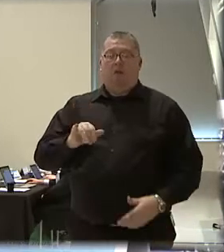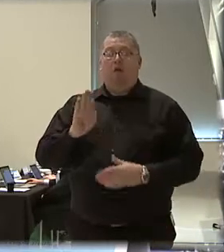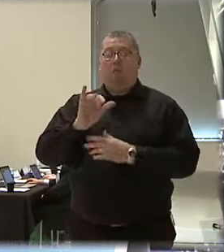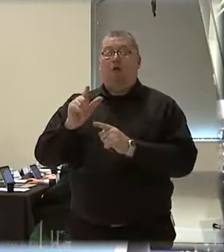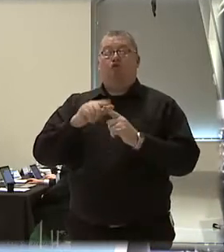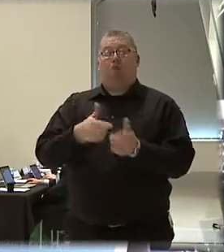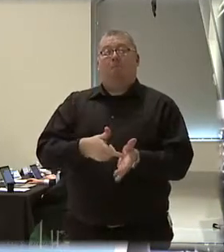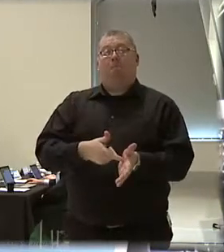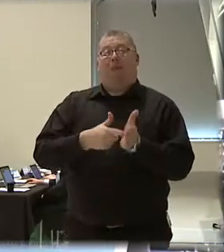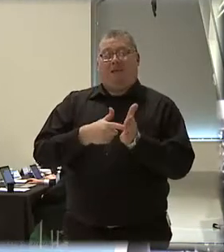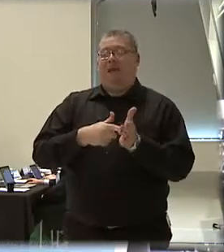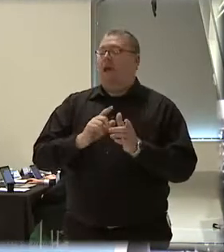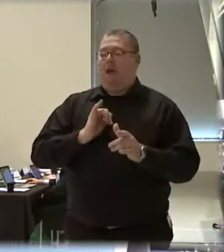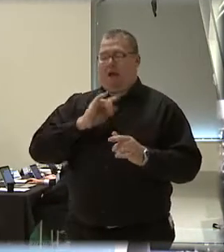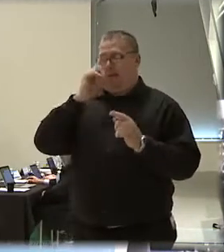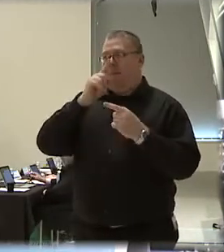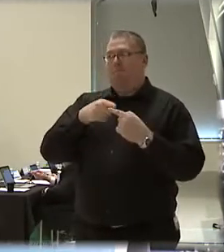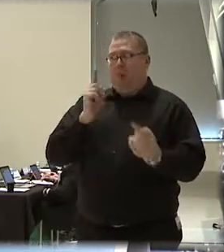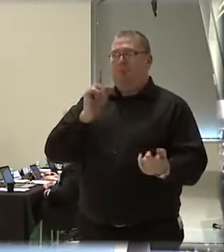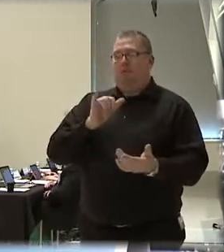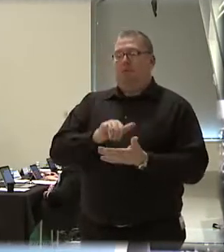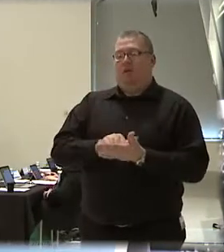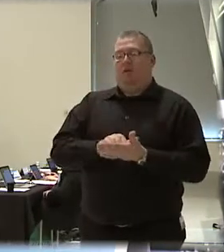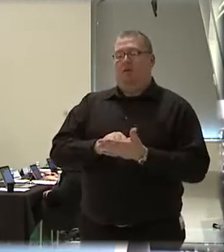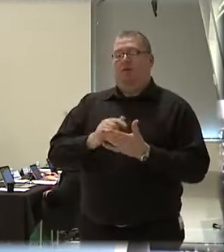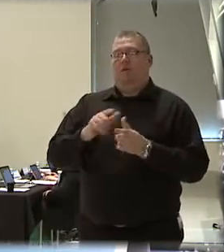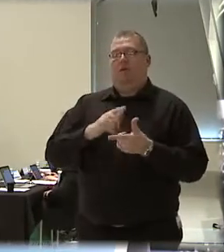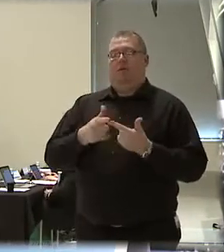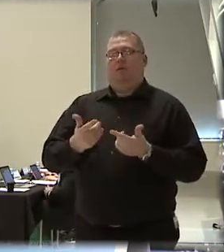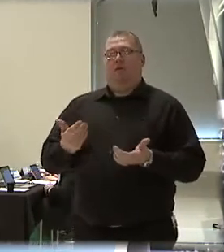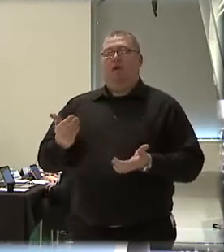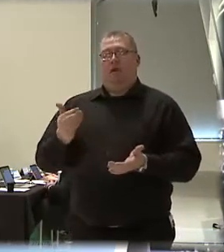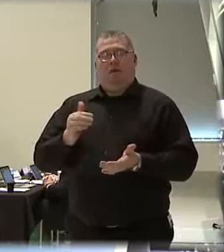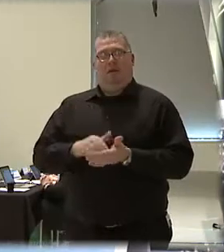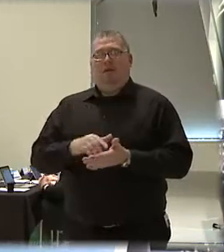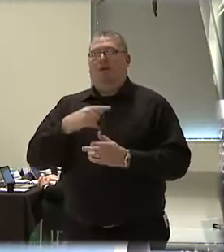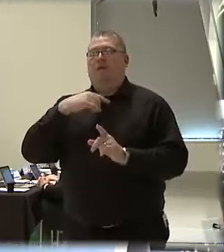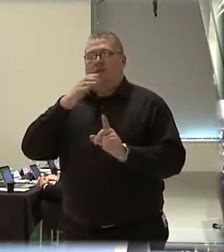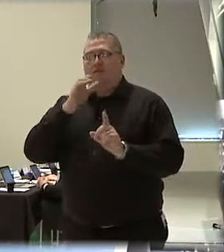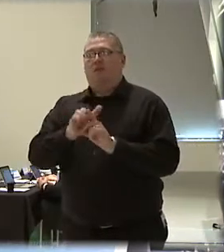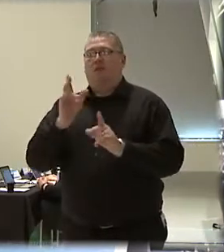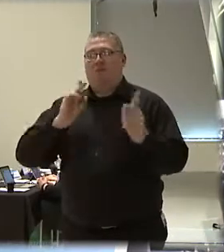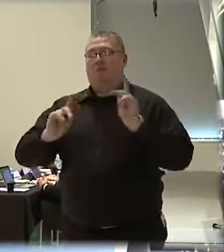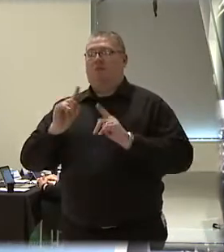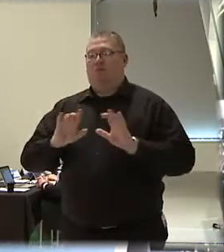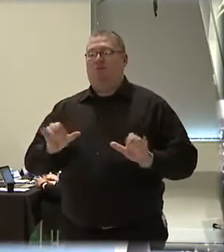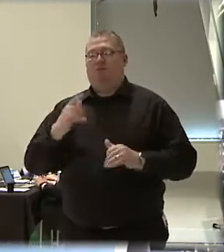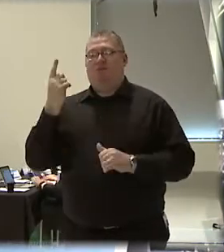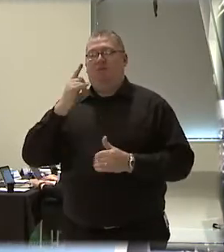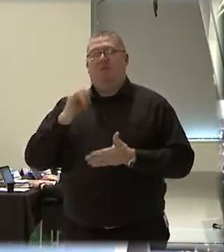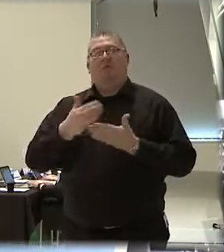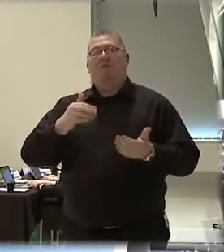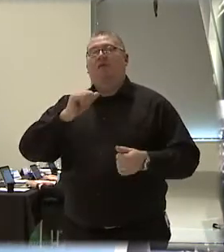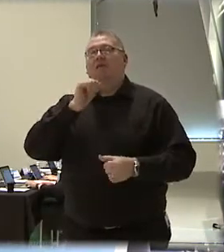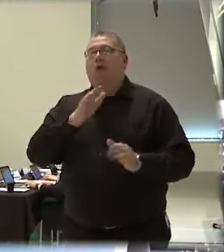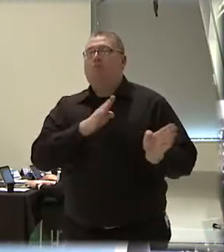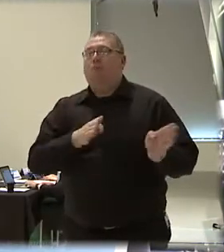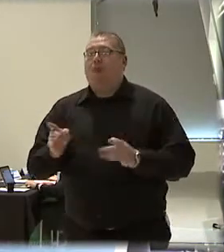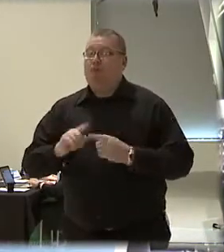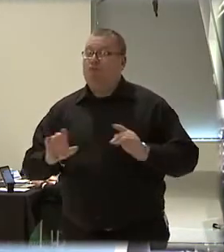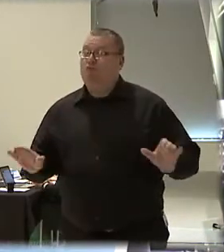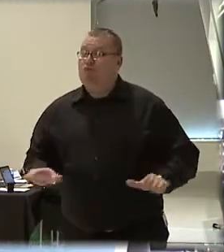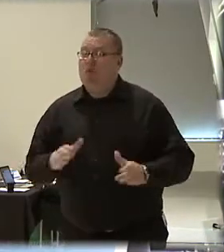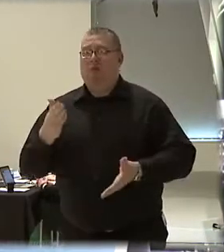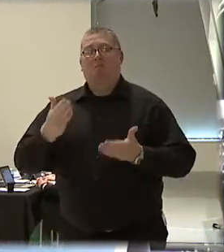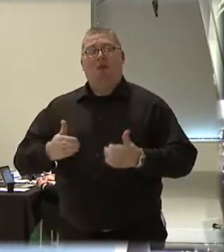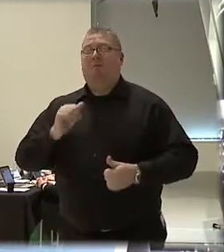it because I think that, again, it forces people to do something that they may not yet be prepared to do. They may